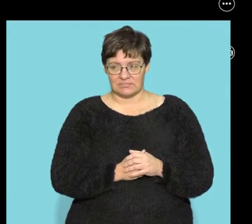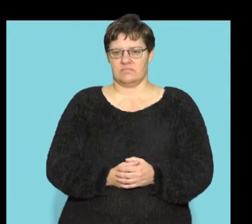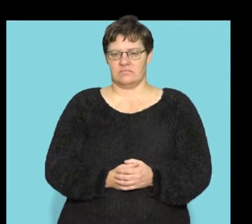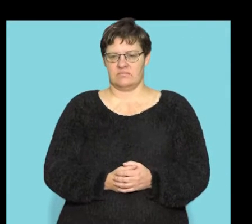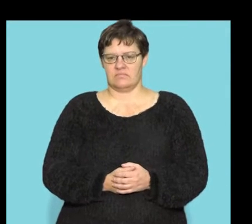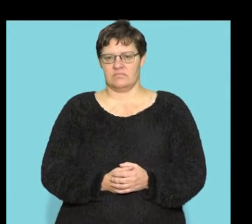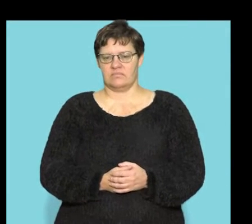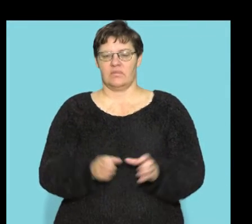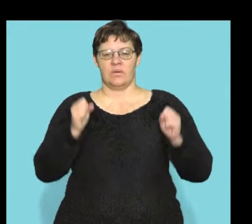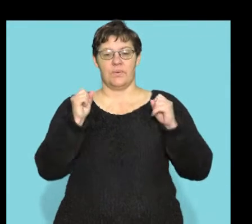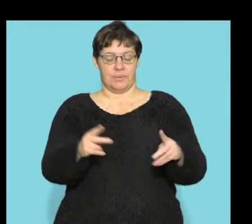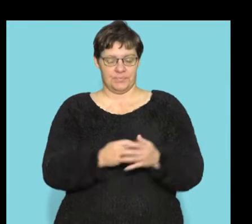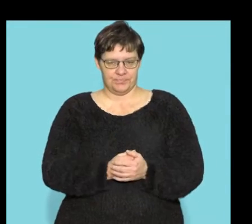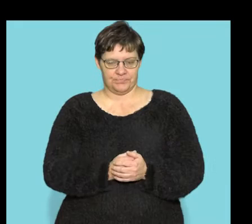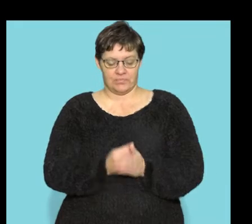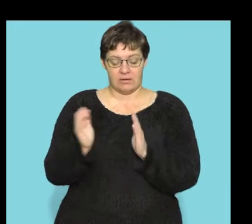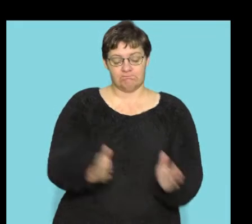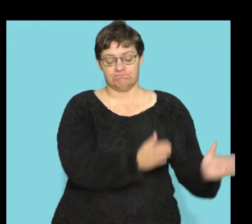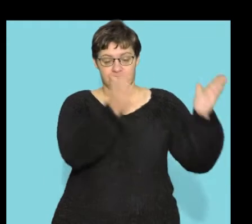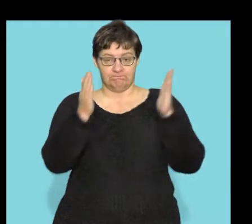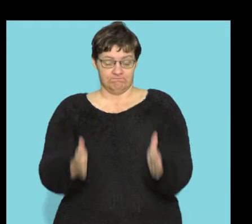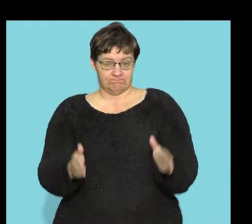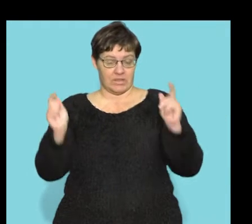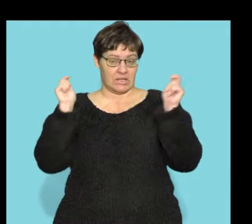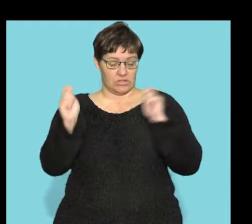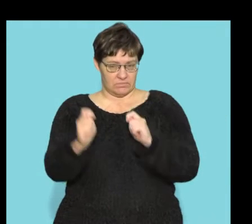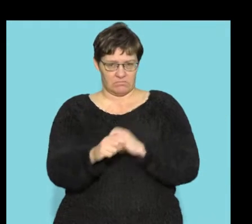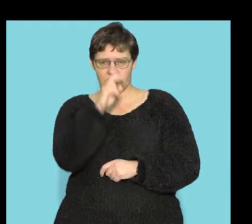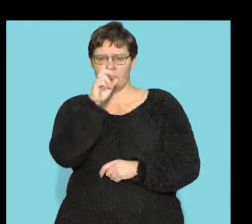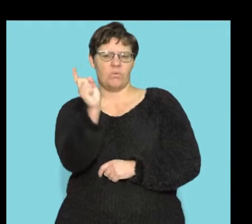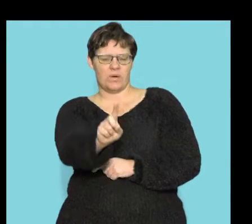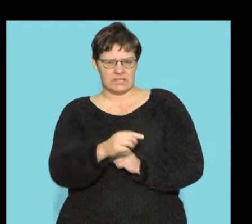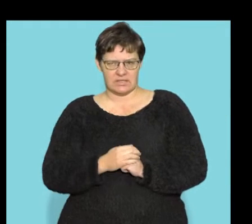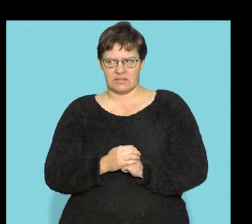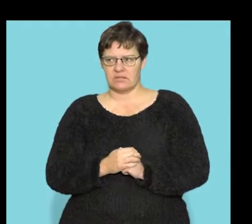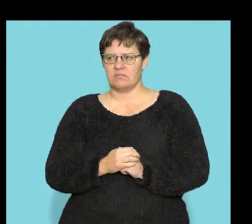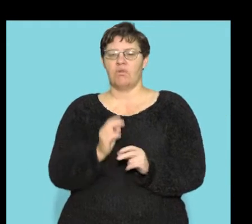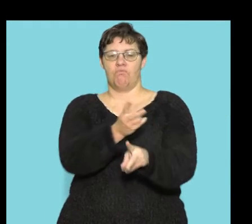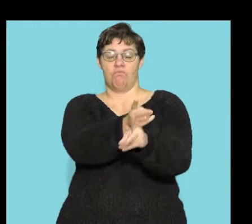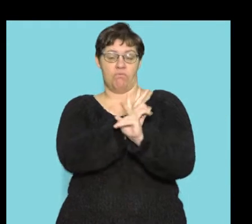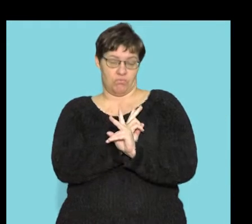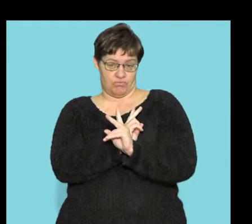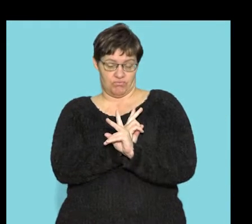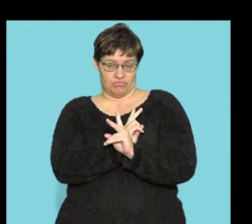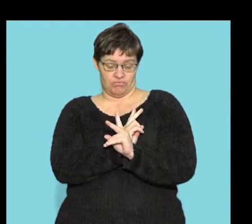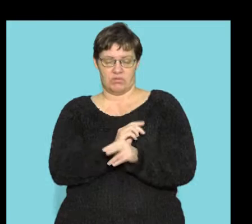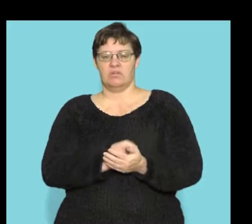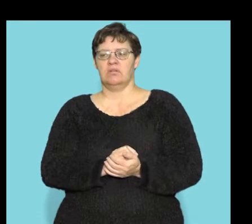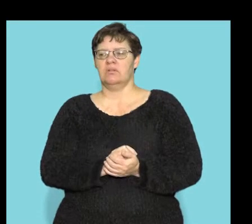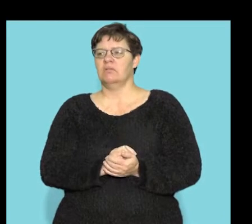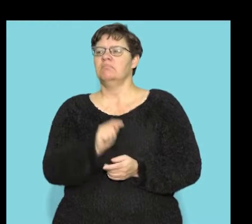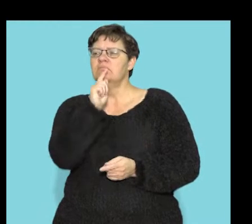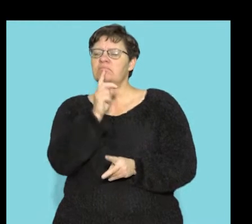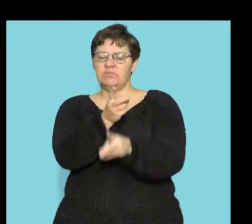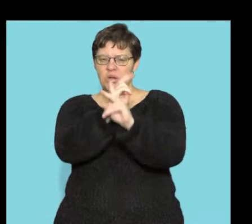Okay. Okay, guys. The next adjustment we're looking at is the adjustment on the loans. Remember, this is your loan